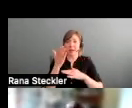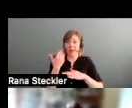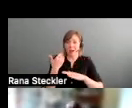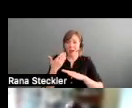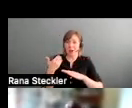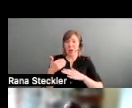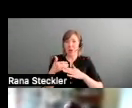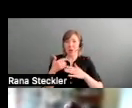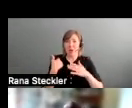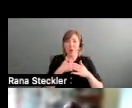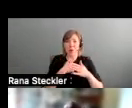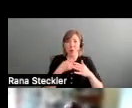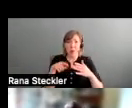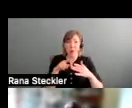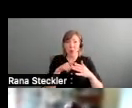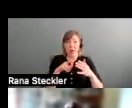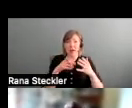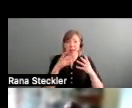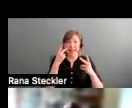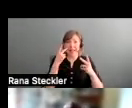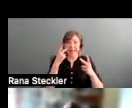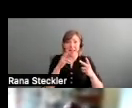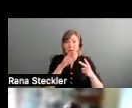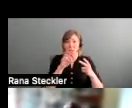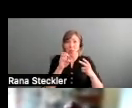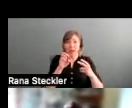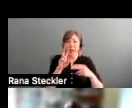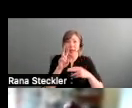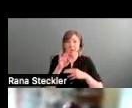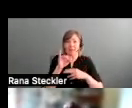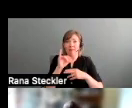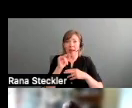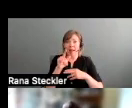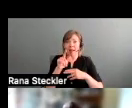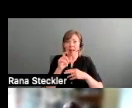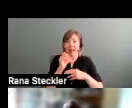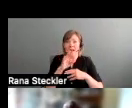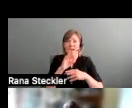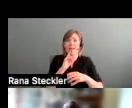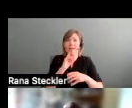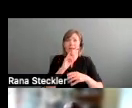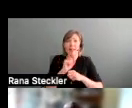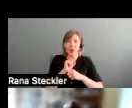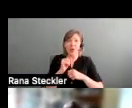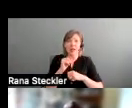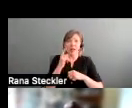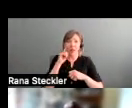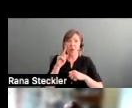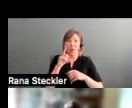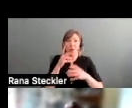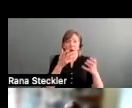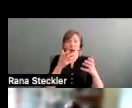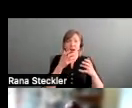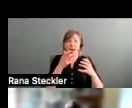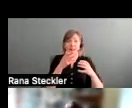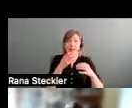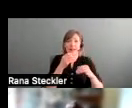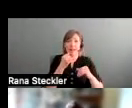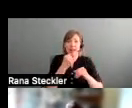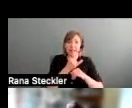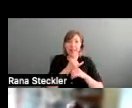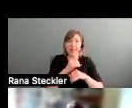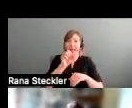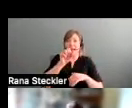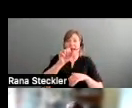earlier. We are seeing the revitalization of literally calling for asylums, you know, like